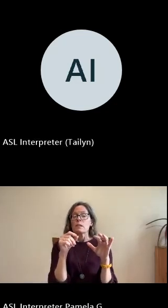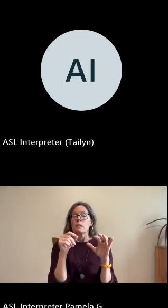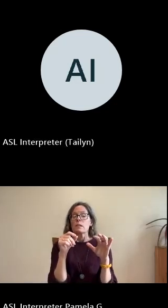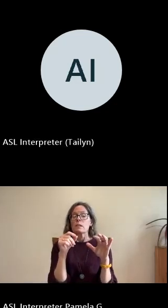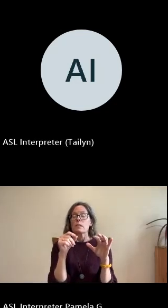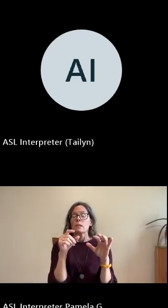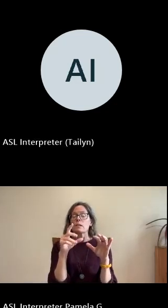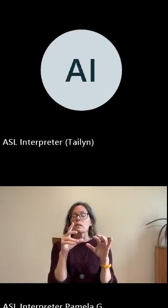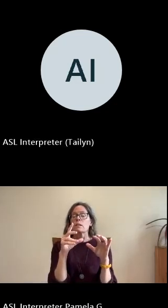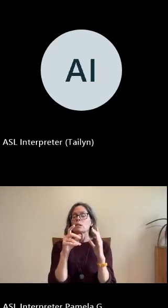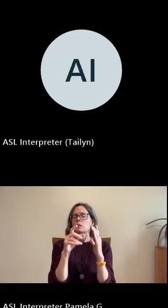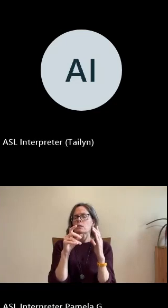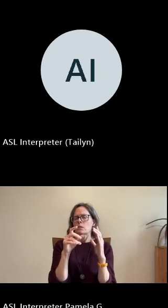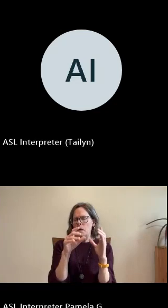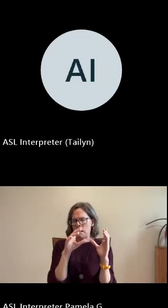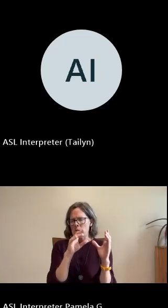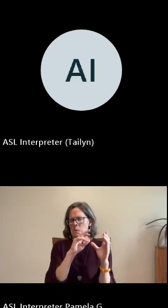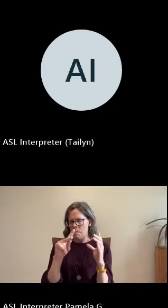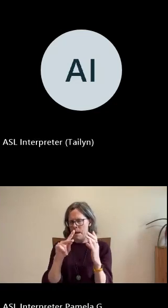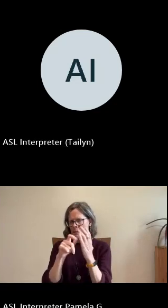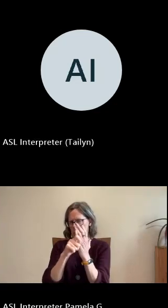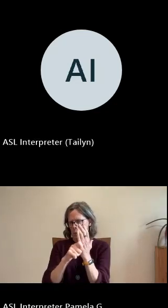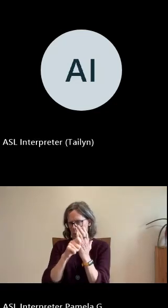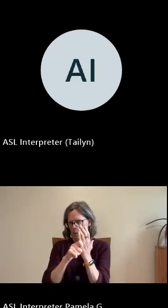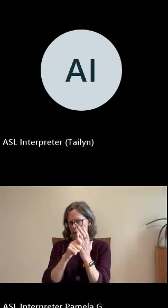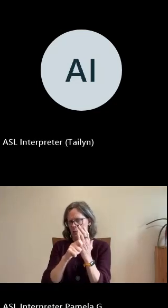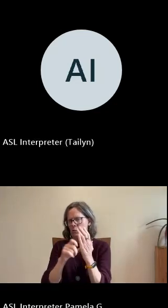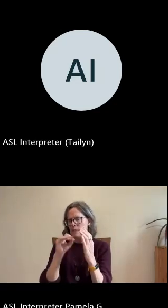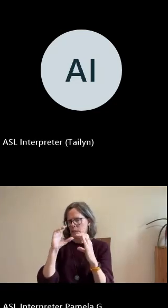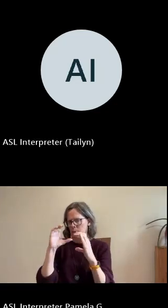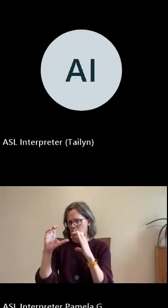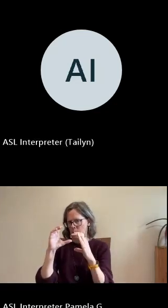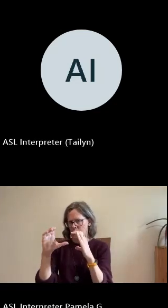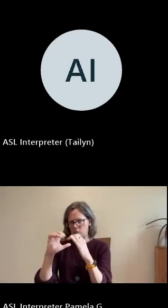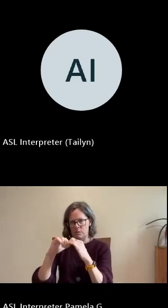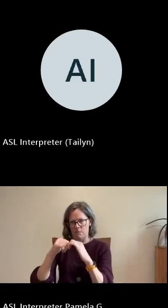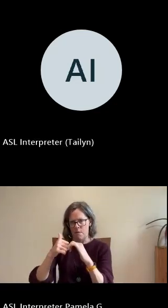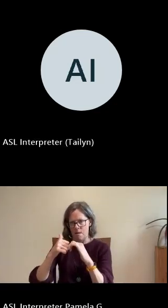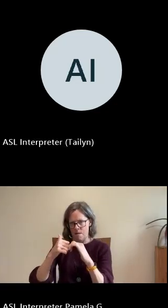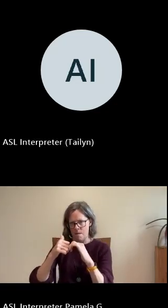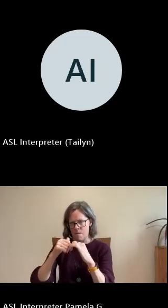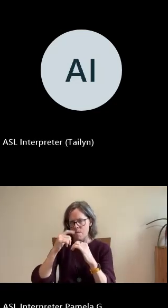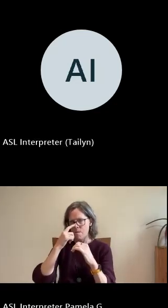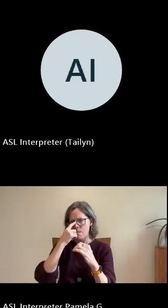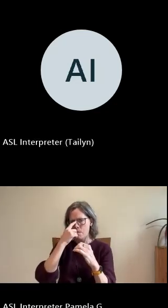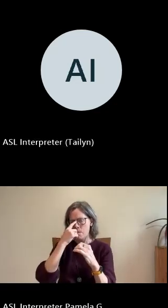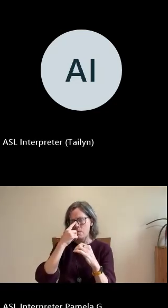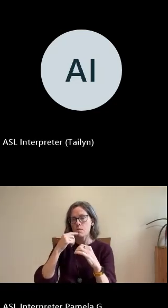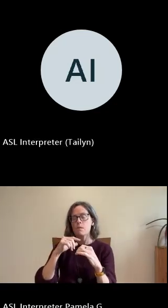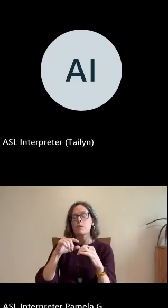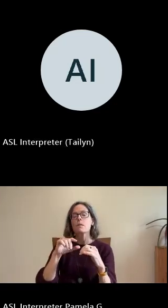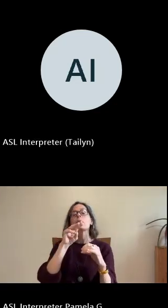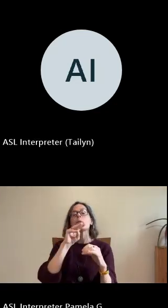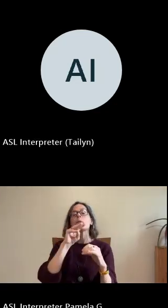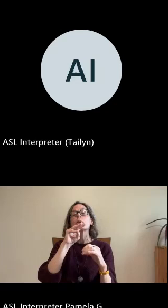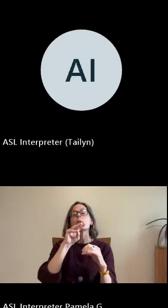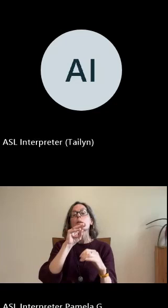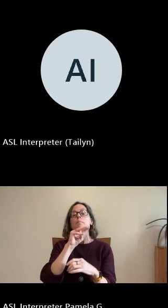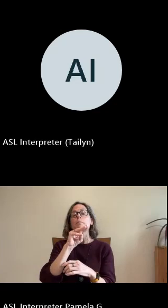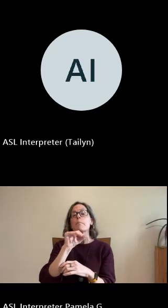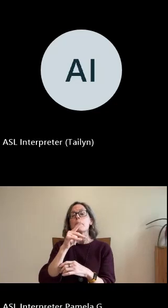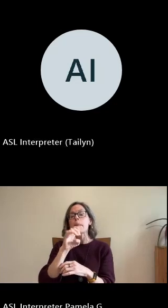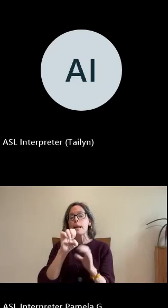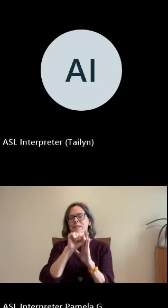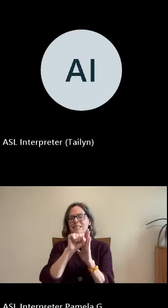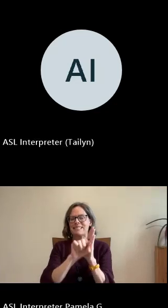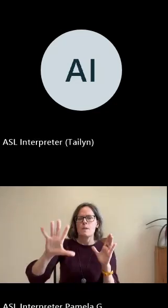like newsletters and communication. So you'll get the MAPE statewide newsletter,